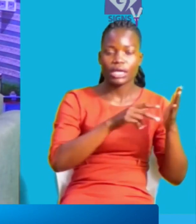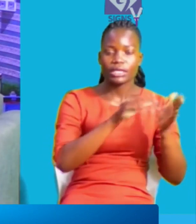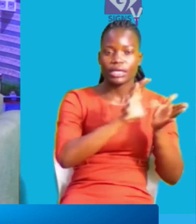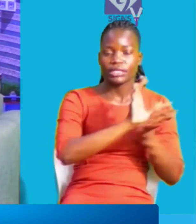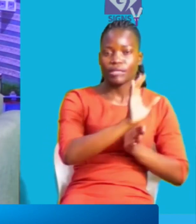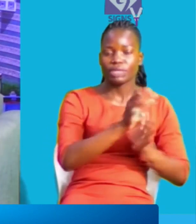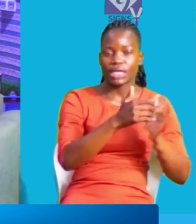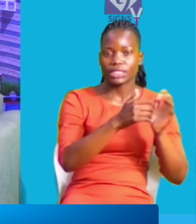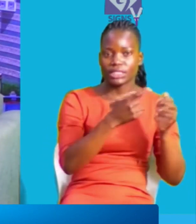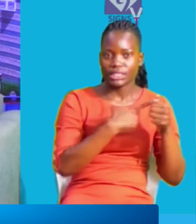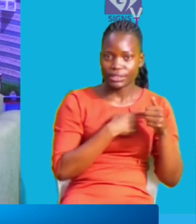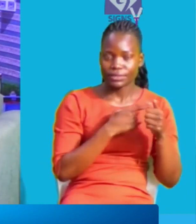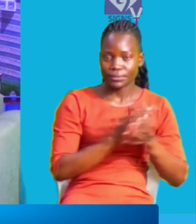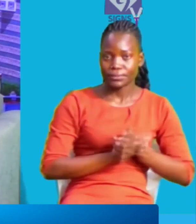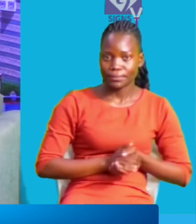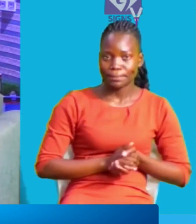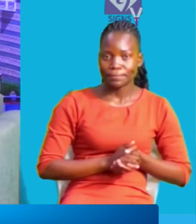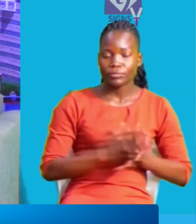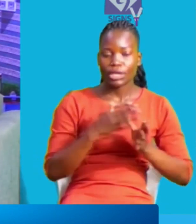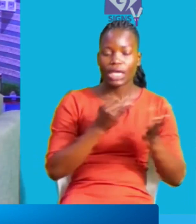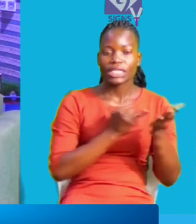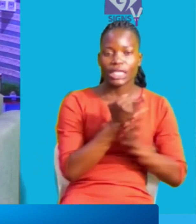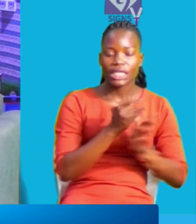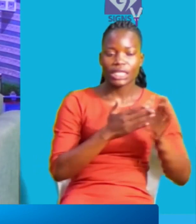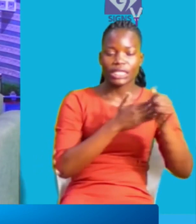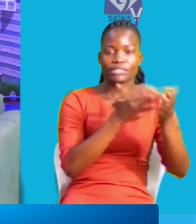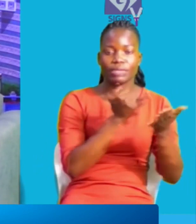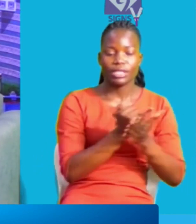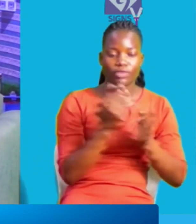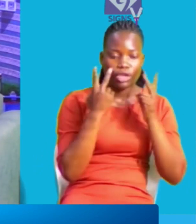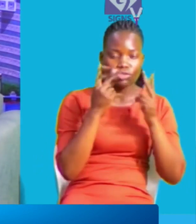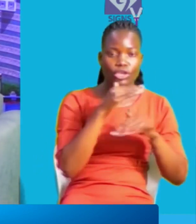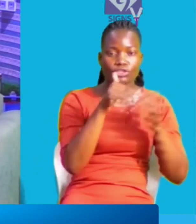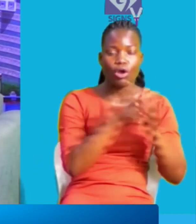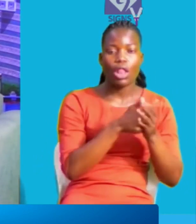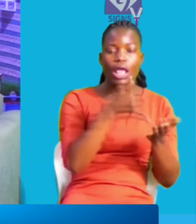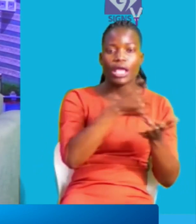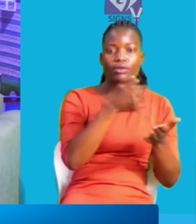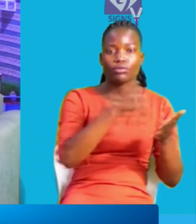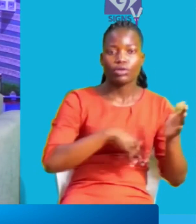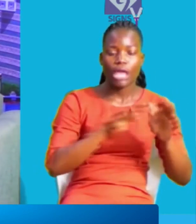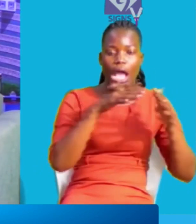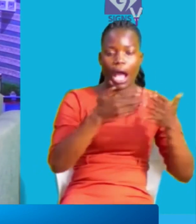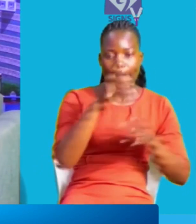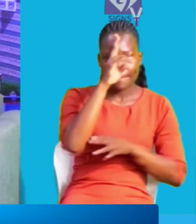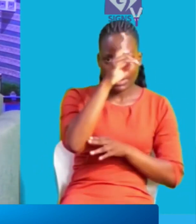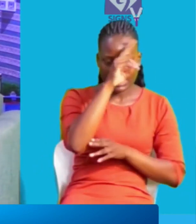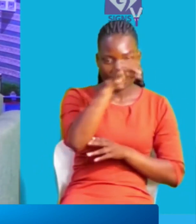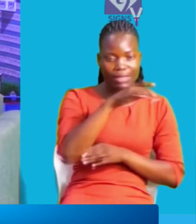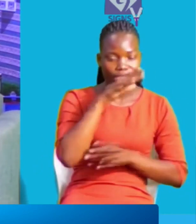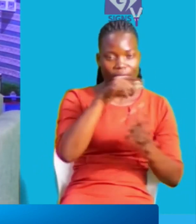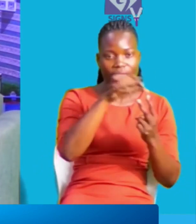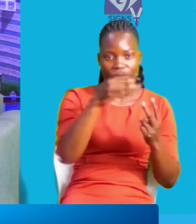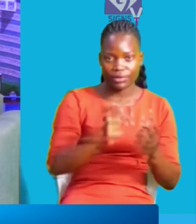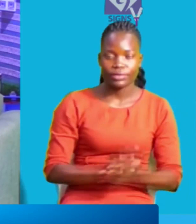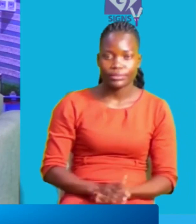chapter 6 of the Kenyan Constitution, it's leadership and integrity. Go there, utapata ya kwamba it's all include vile askari